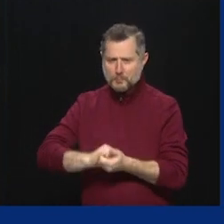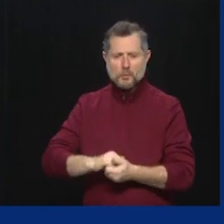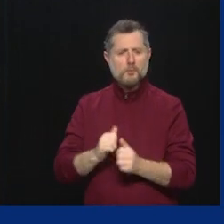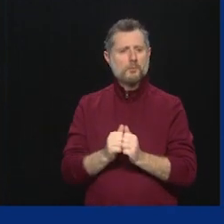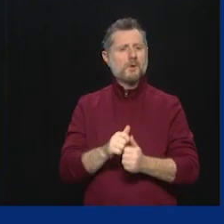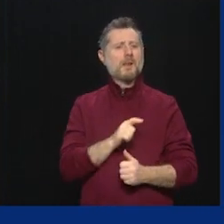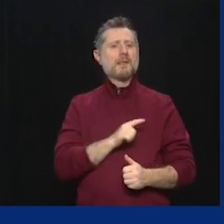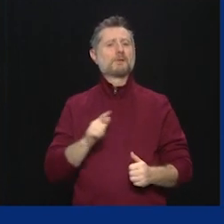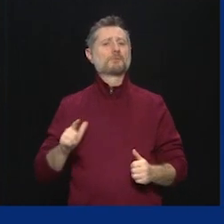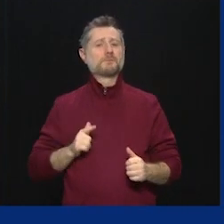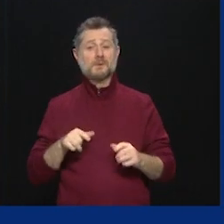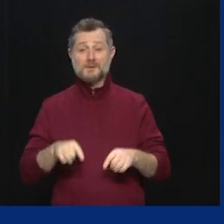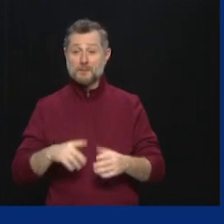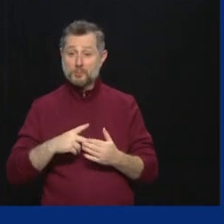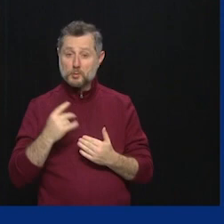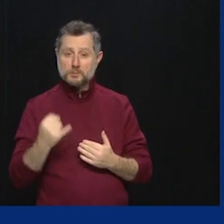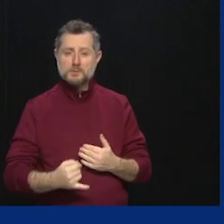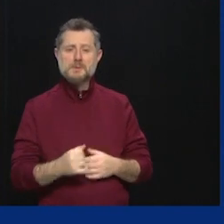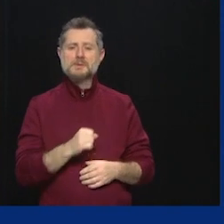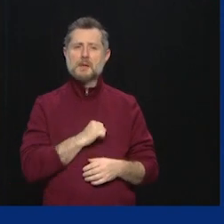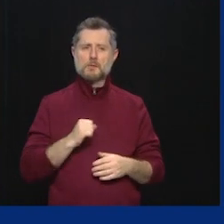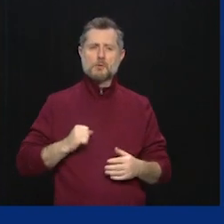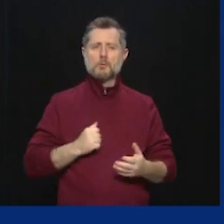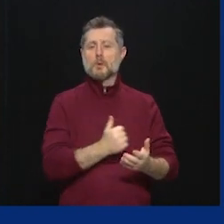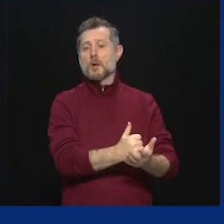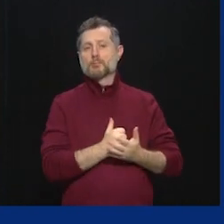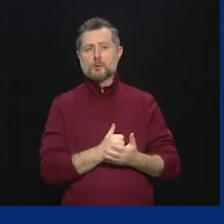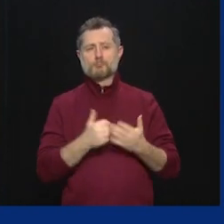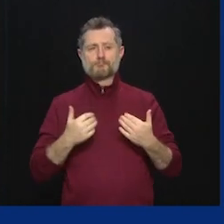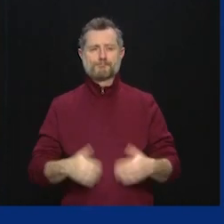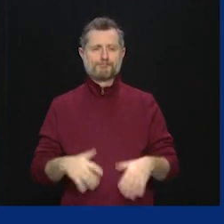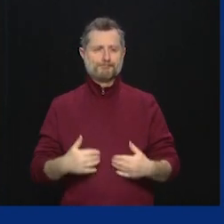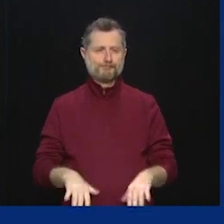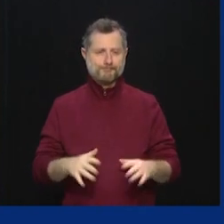us here on stage is Senator Leroy Comrie.